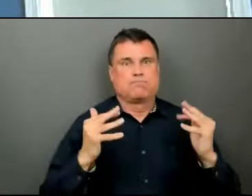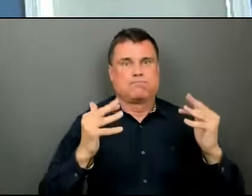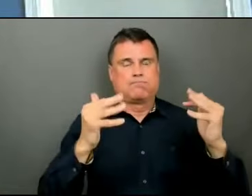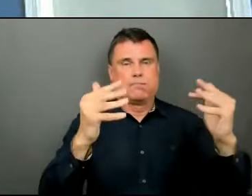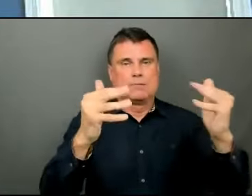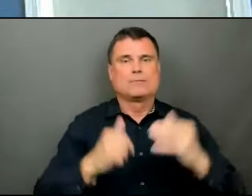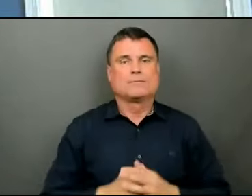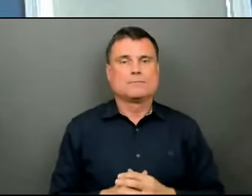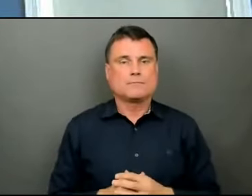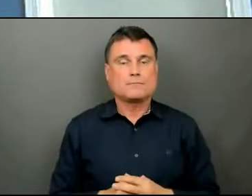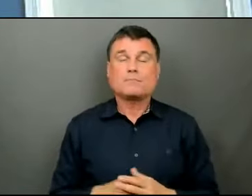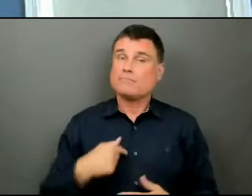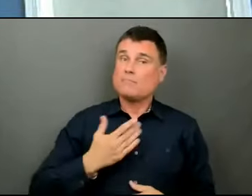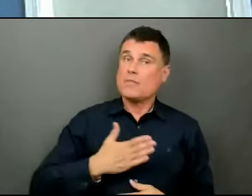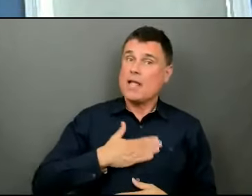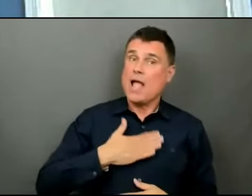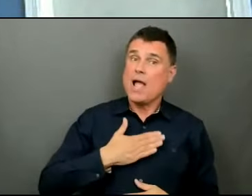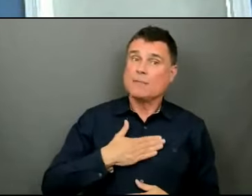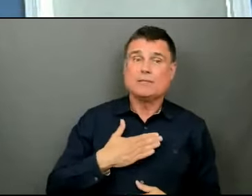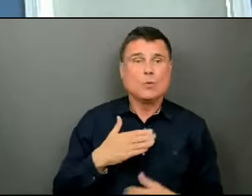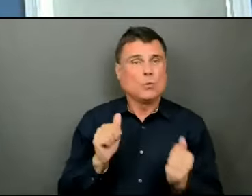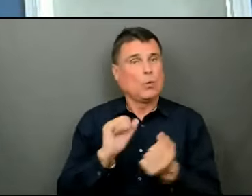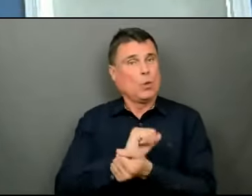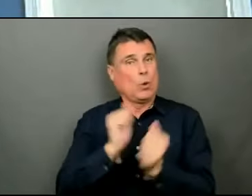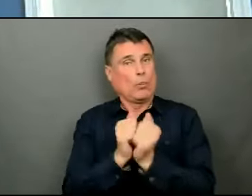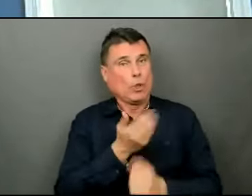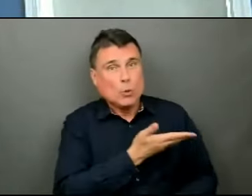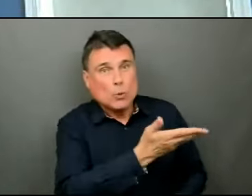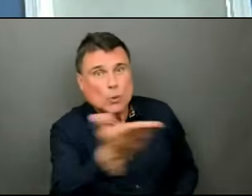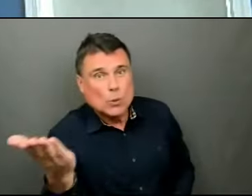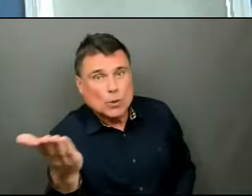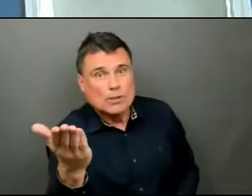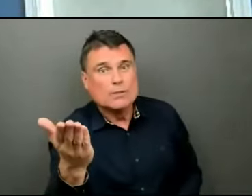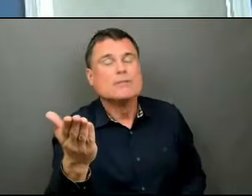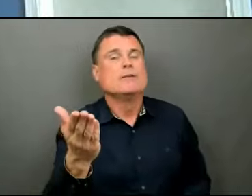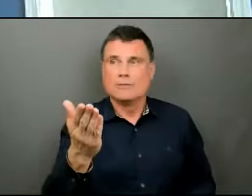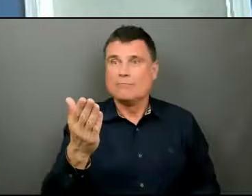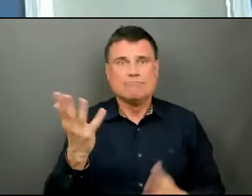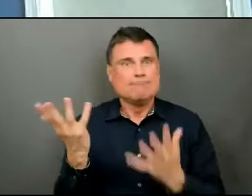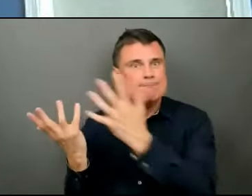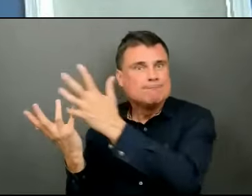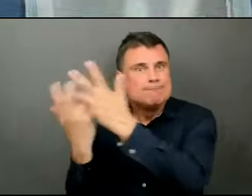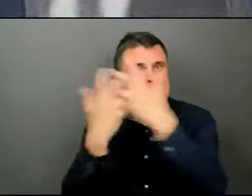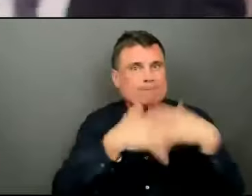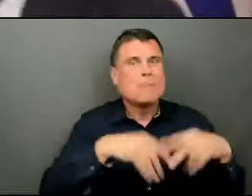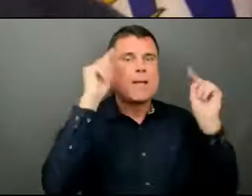make this extension a success. I would now like to welcome back Minister Fleming.